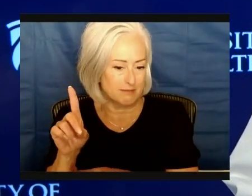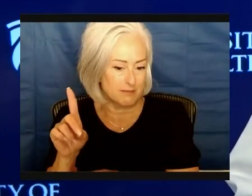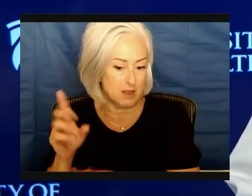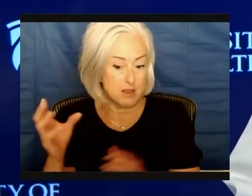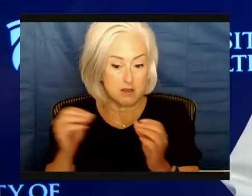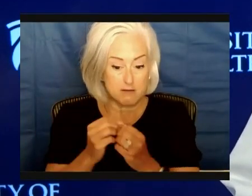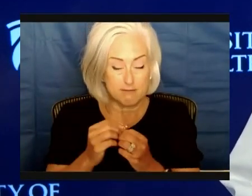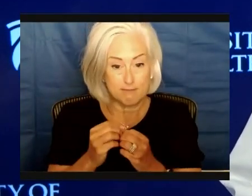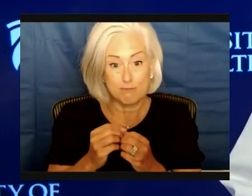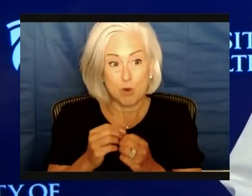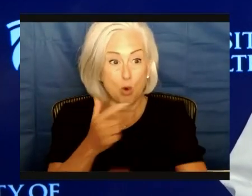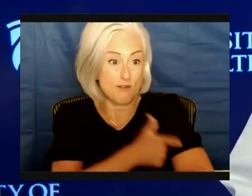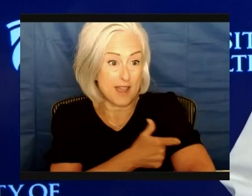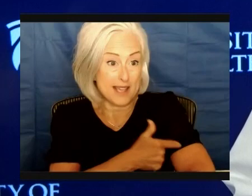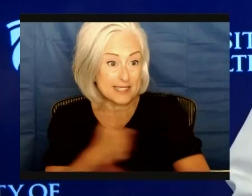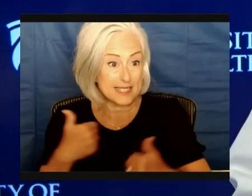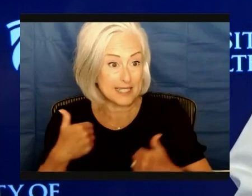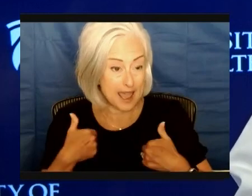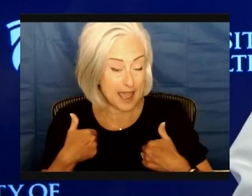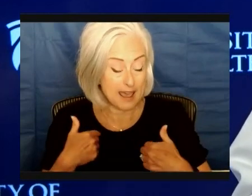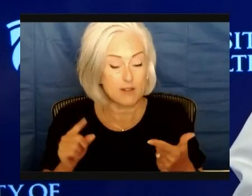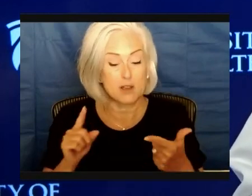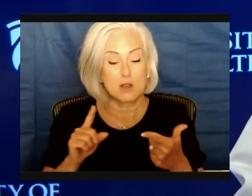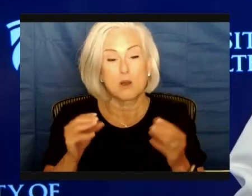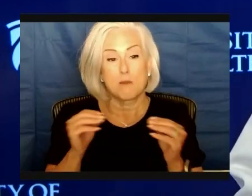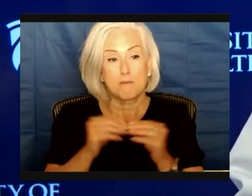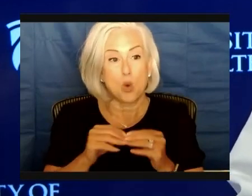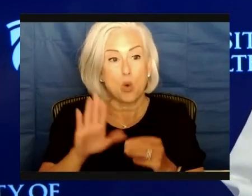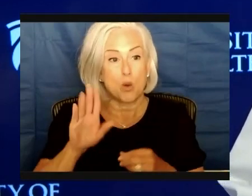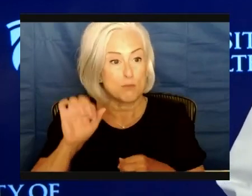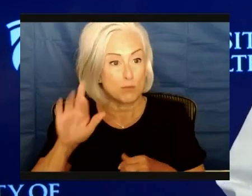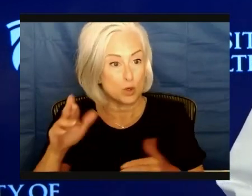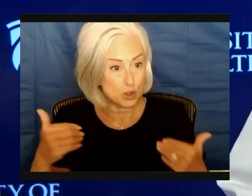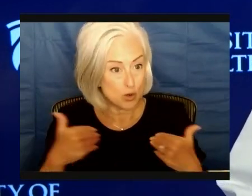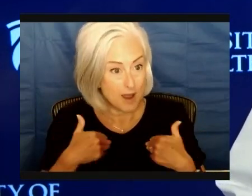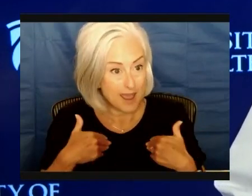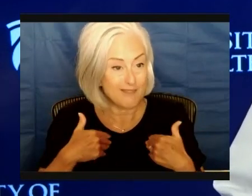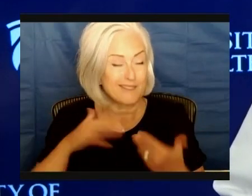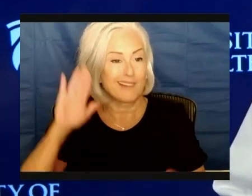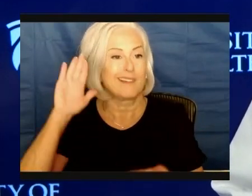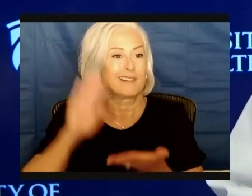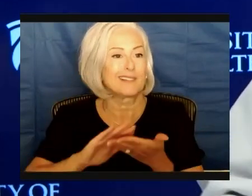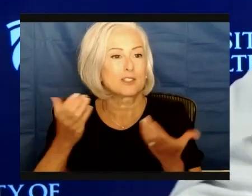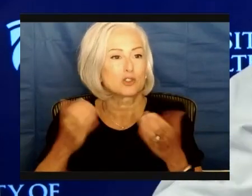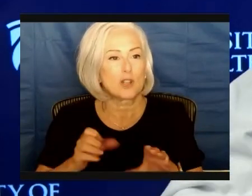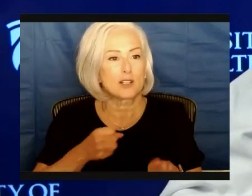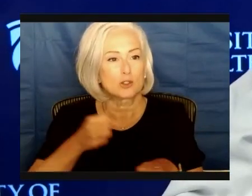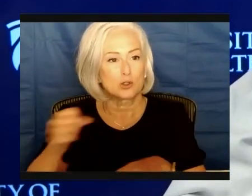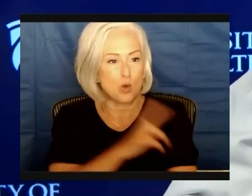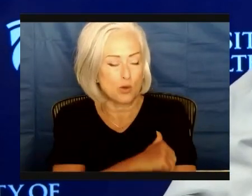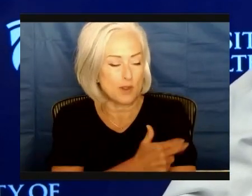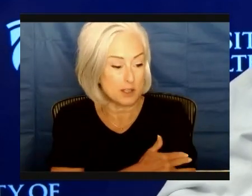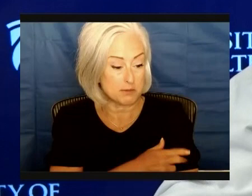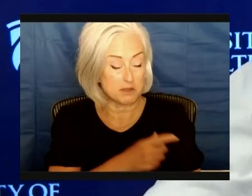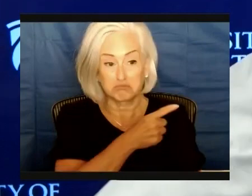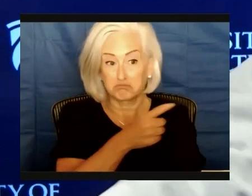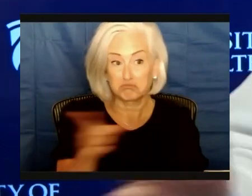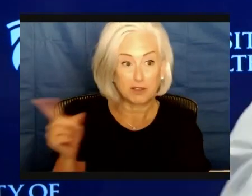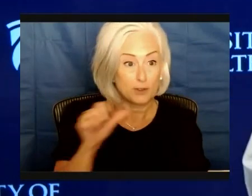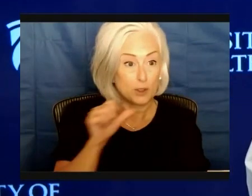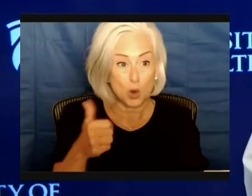the lower your risk of death and severe hospitalization. The less vaccinated, or if you're not vaccinated, you're only relying on native